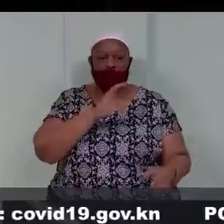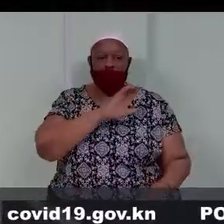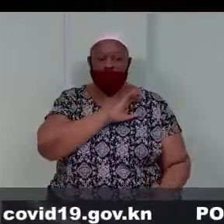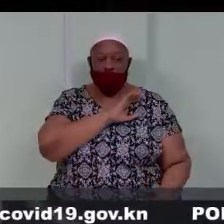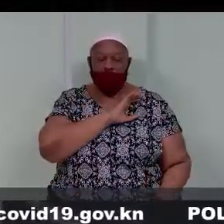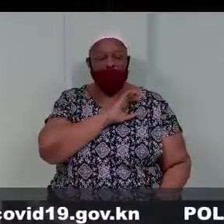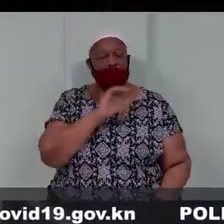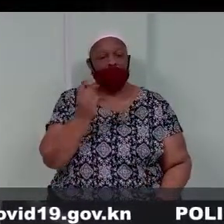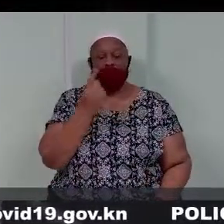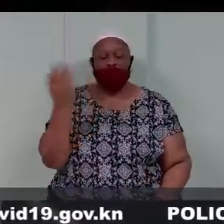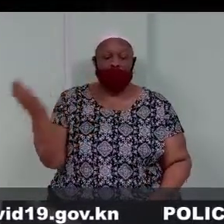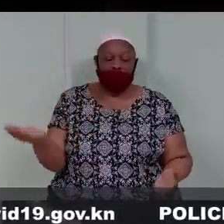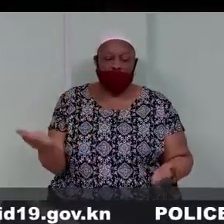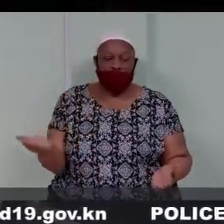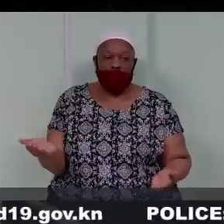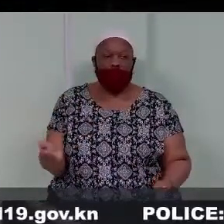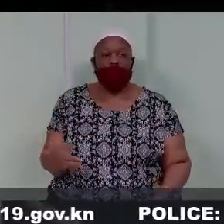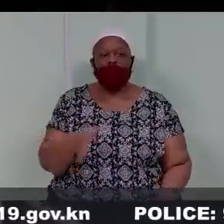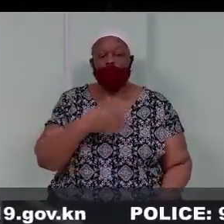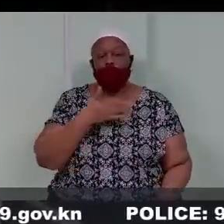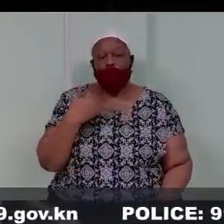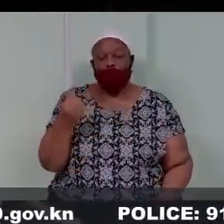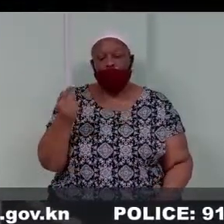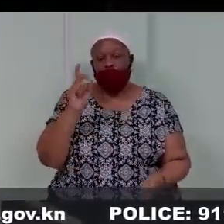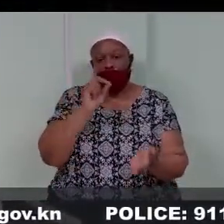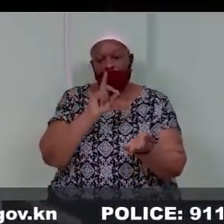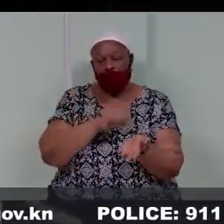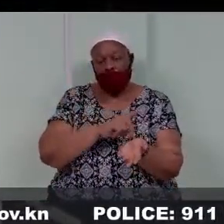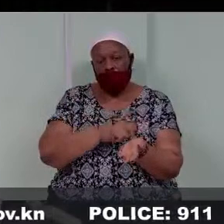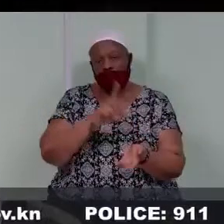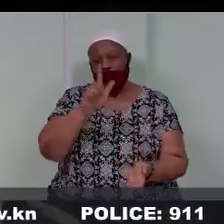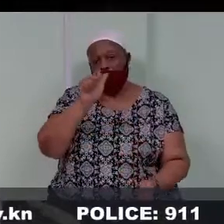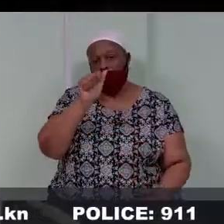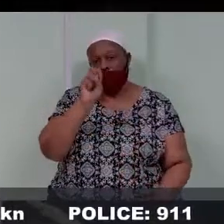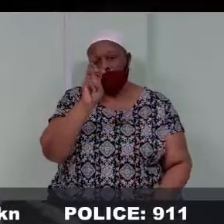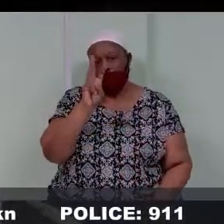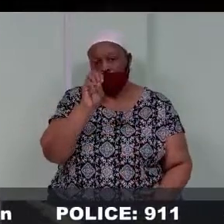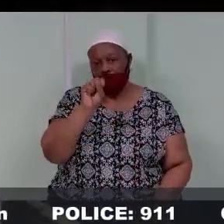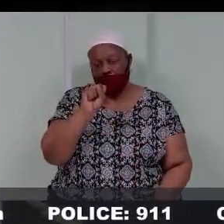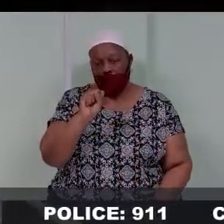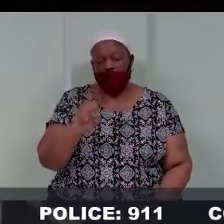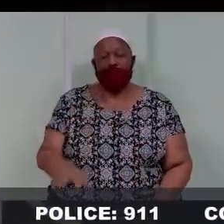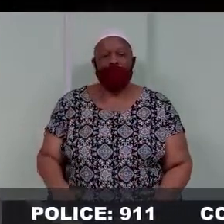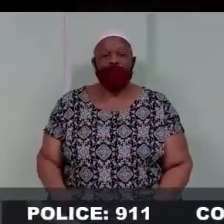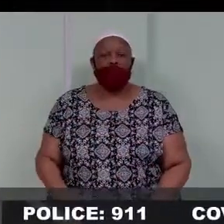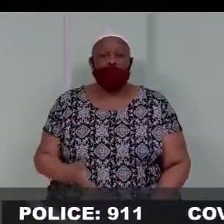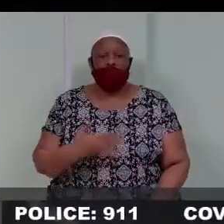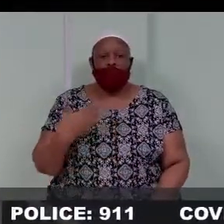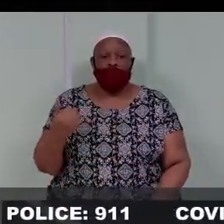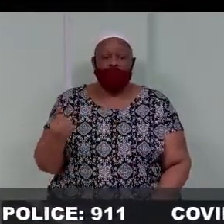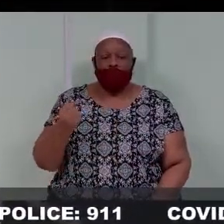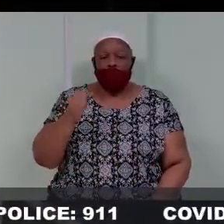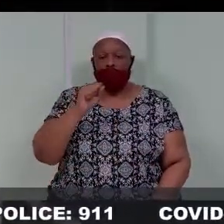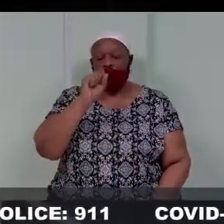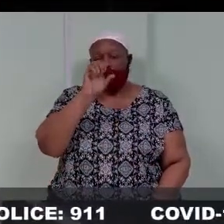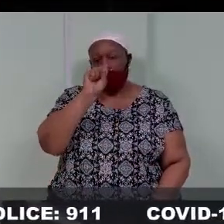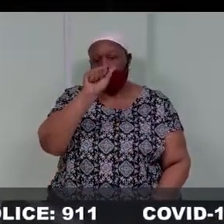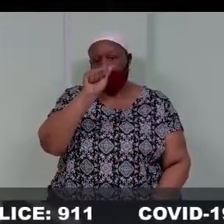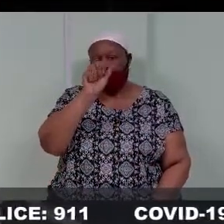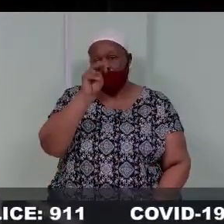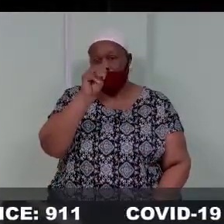always here, Chief Medical Officer Dr. Hazel Laws, and Mr. Abdia Samuel, the chair